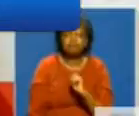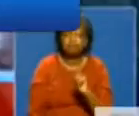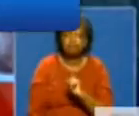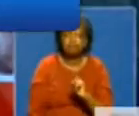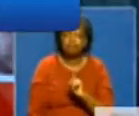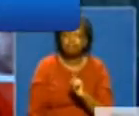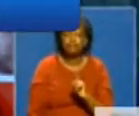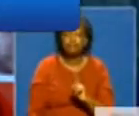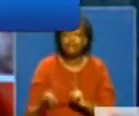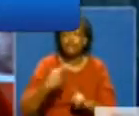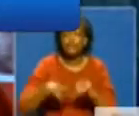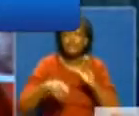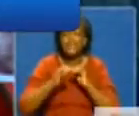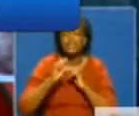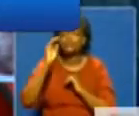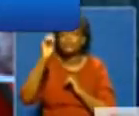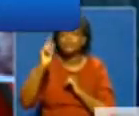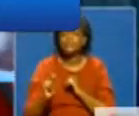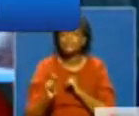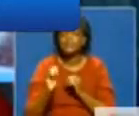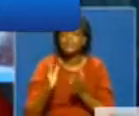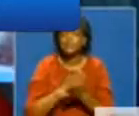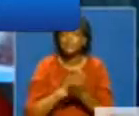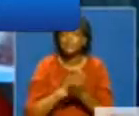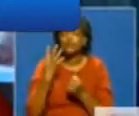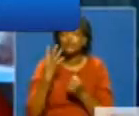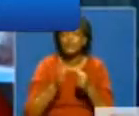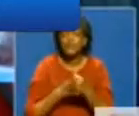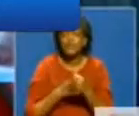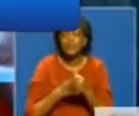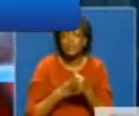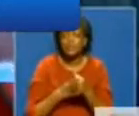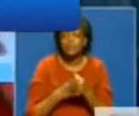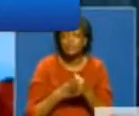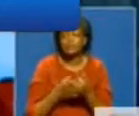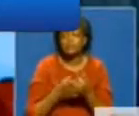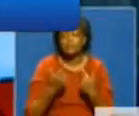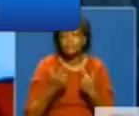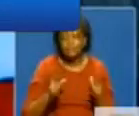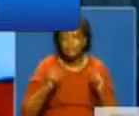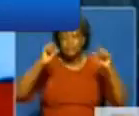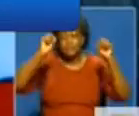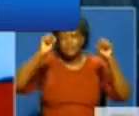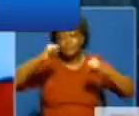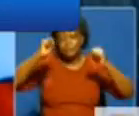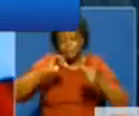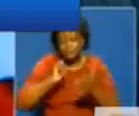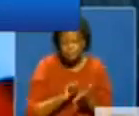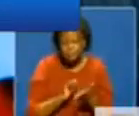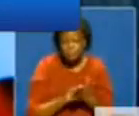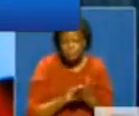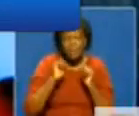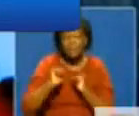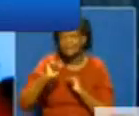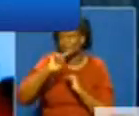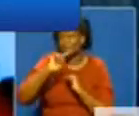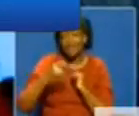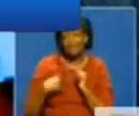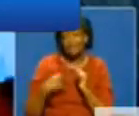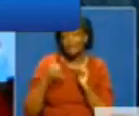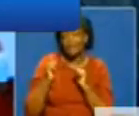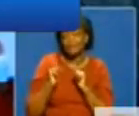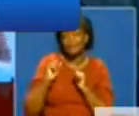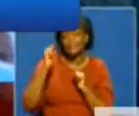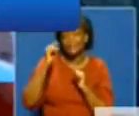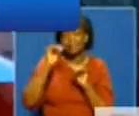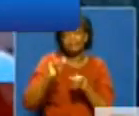the Elections Act, Section 49. And it allows the possibility that you could pose a question, should Kenya still remain